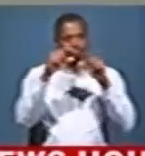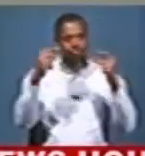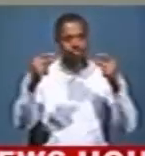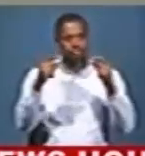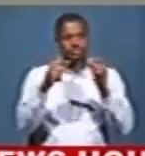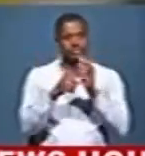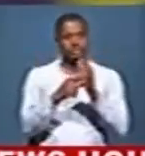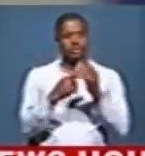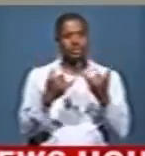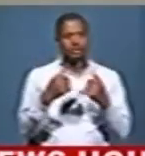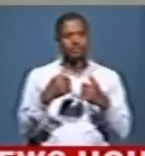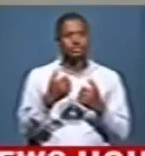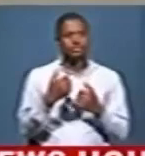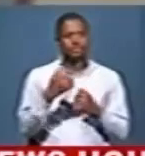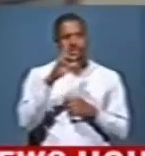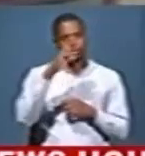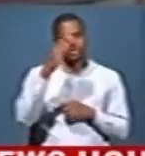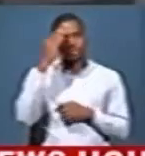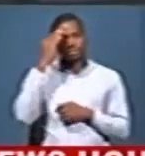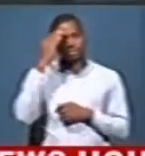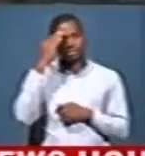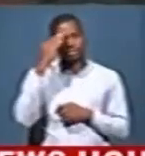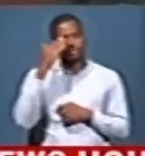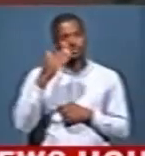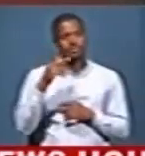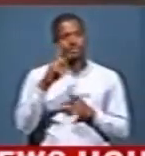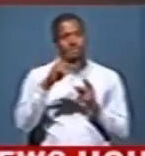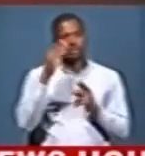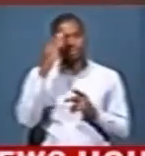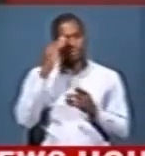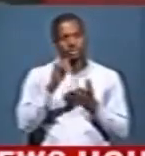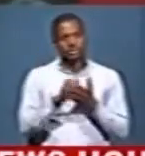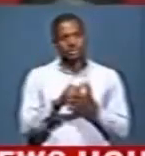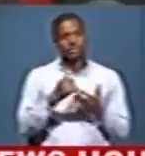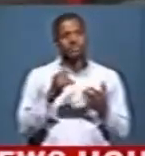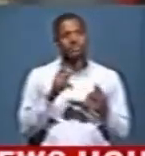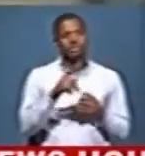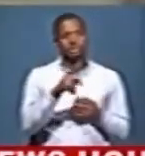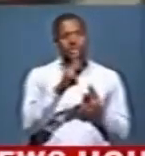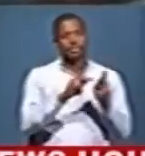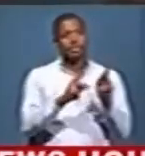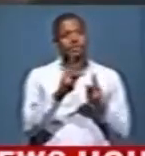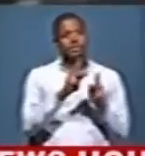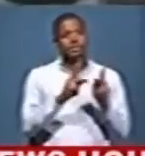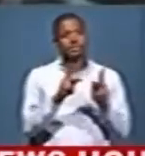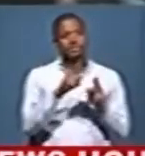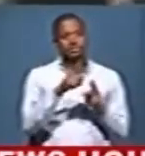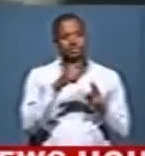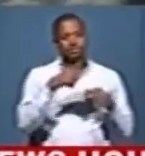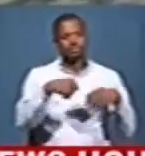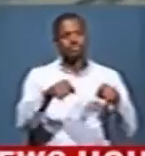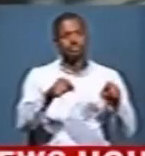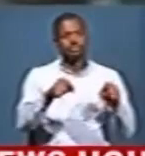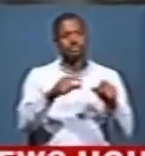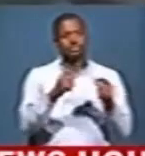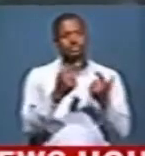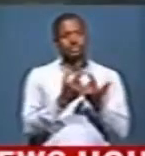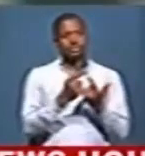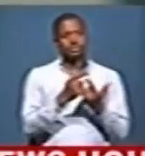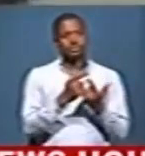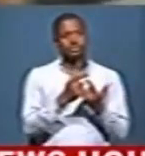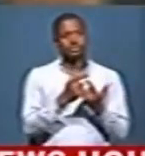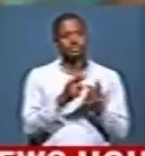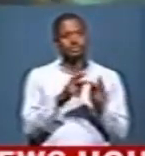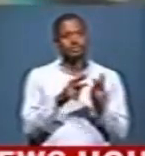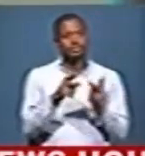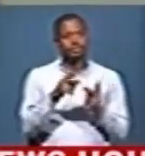travel. This yellow, now they know, now people they know say, okay, these people, they be Okada man.